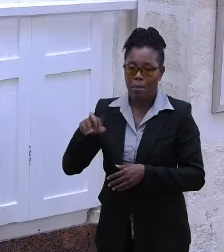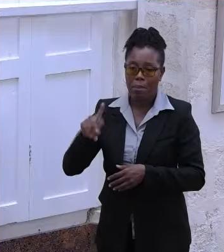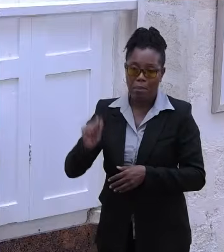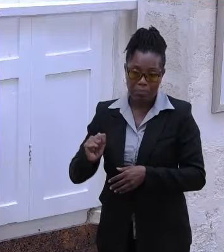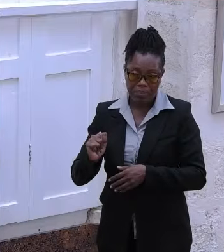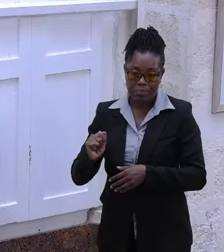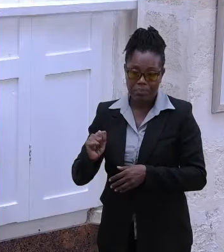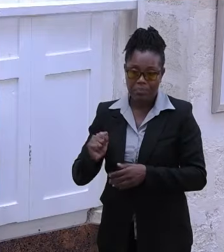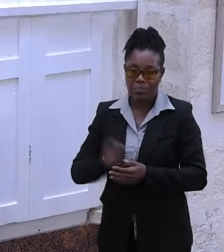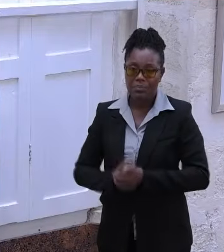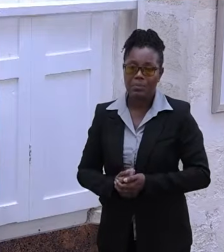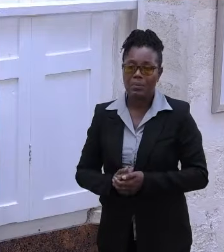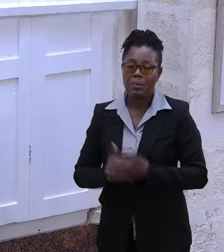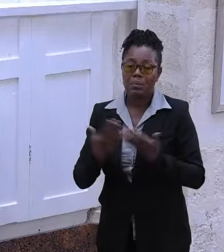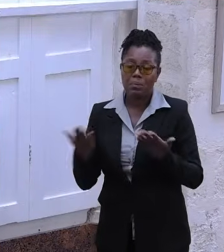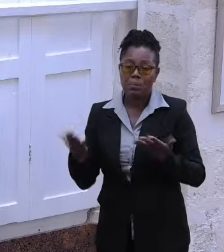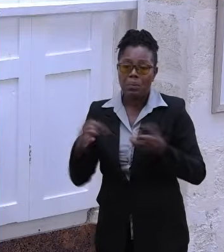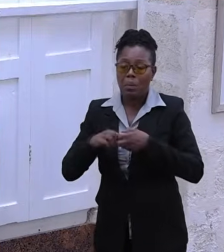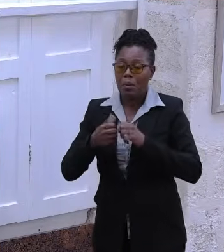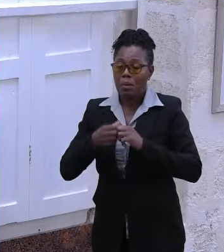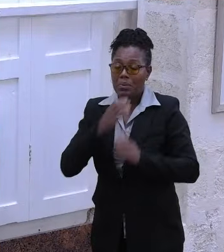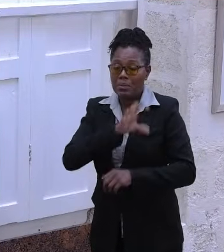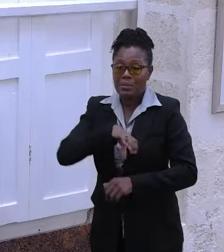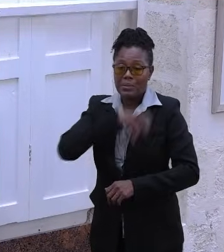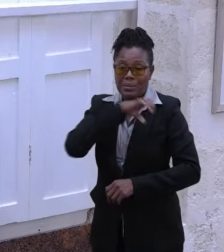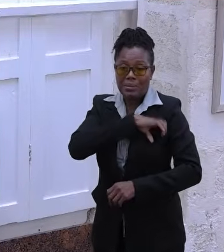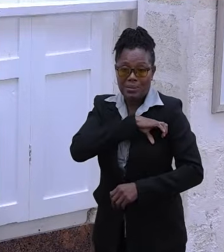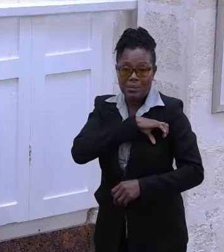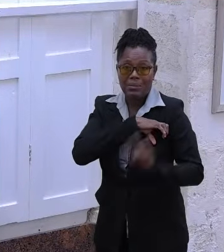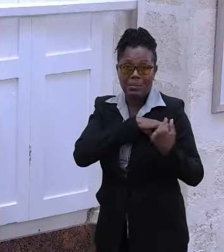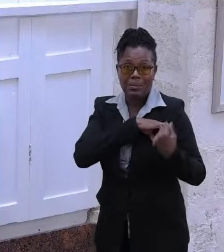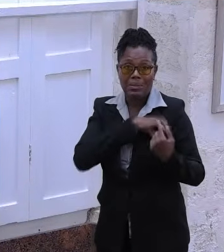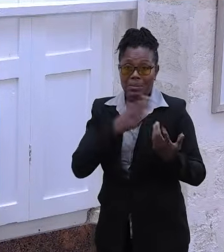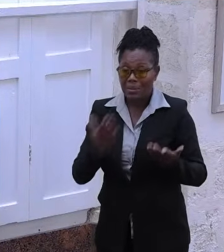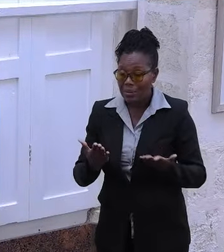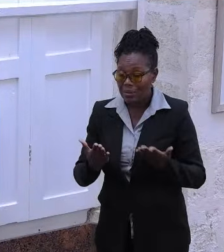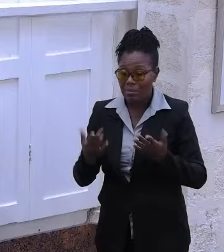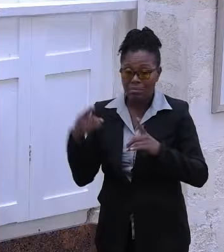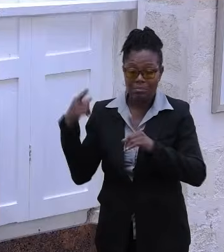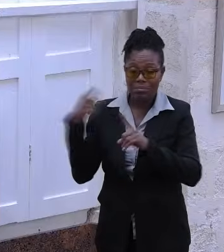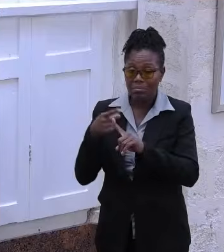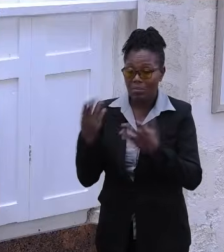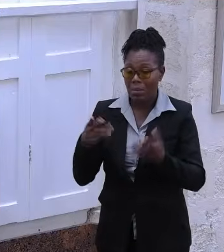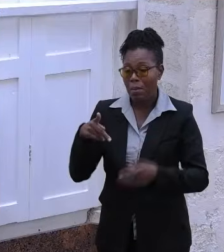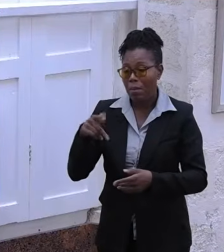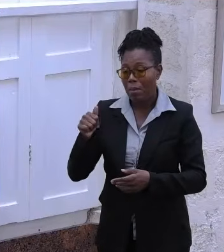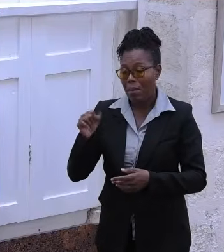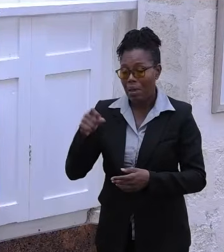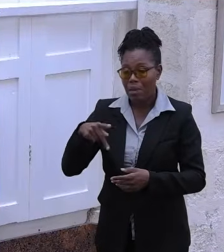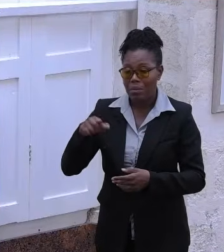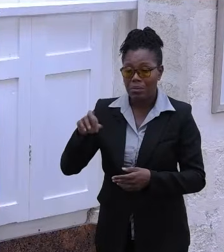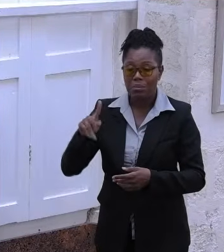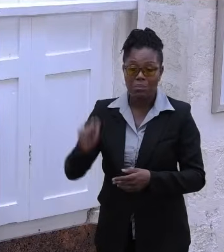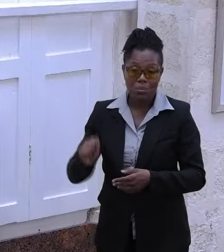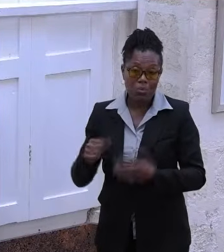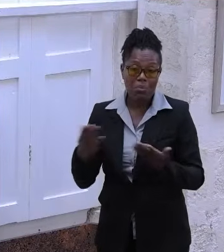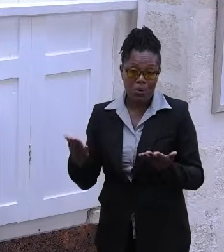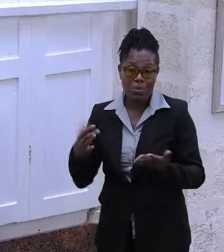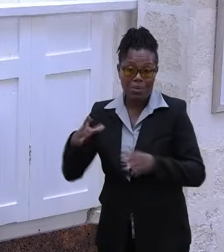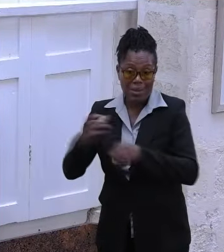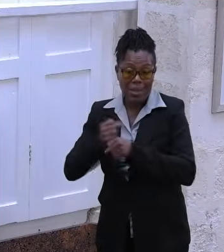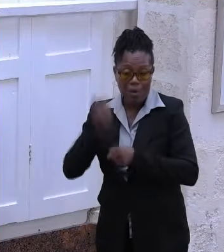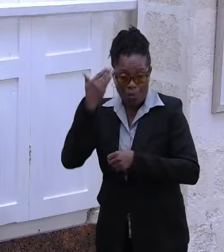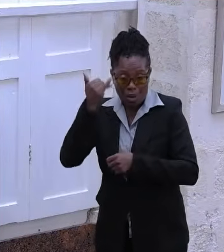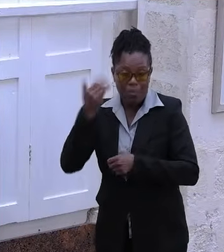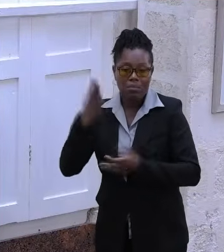but the issue really here is the citizenship. that is what is the thing. The passport you get because you become a citizen.